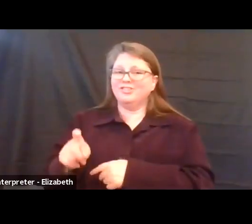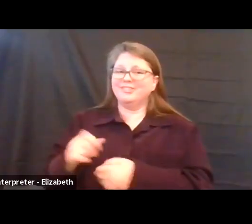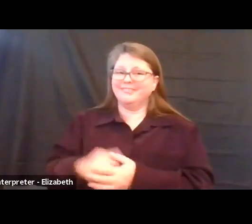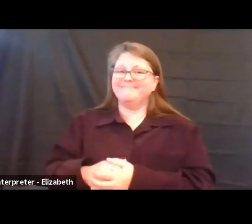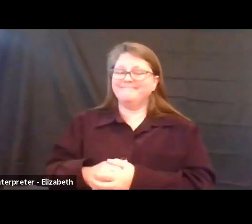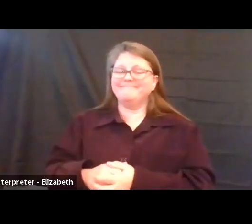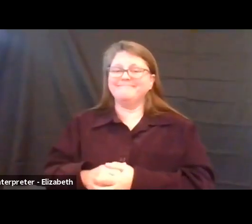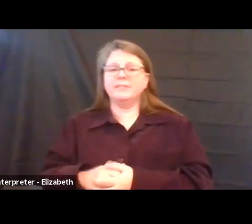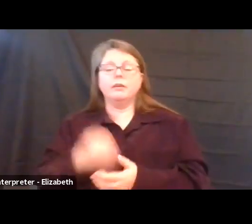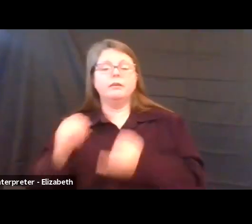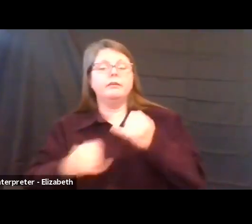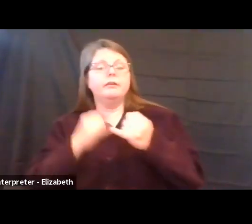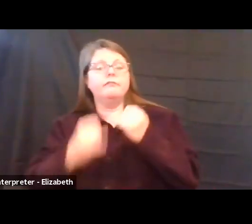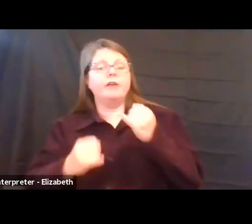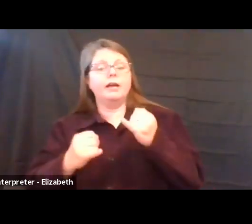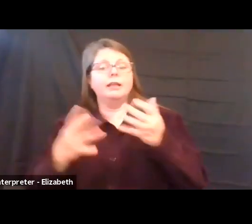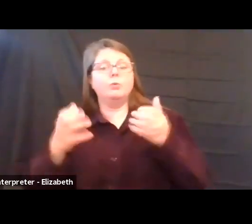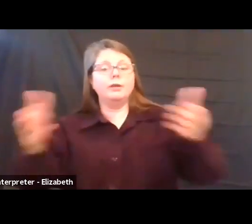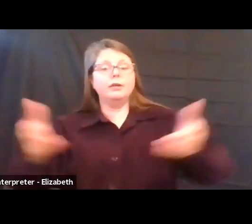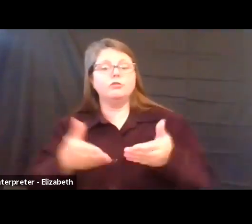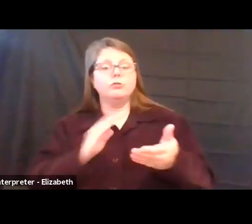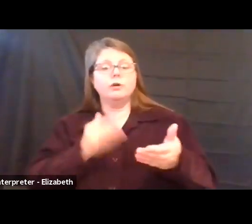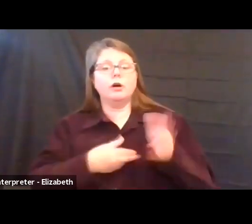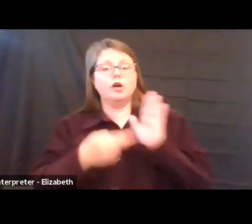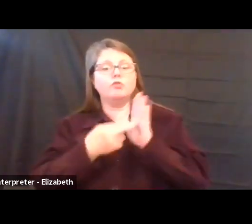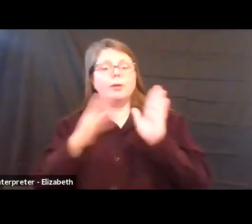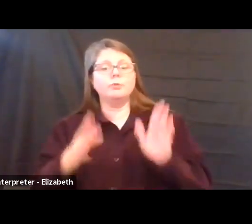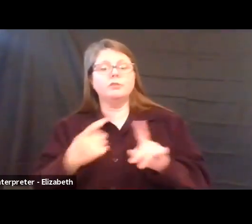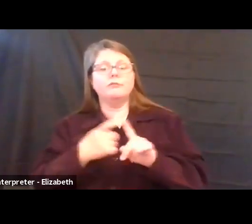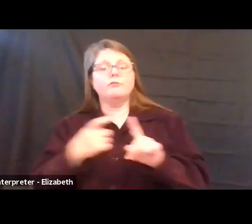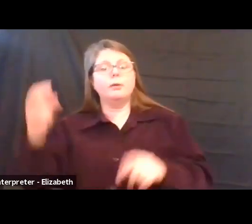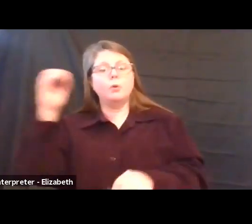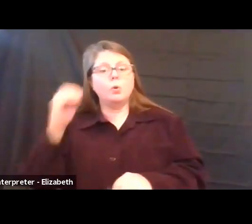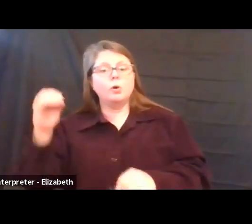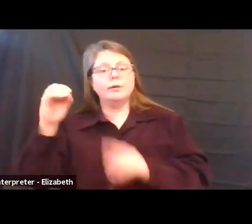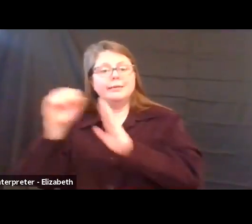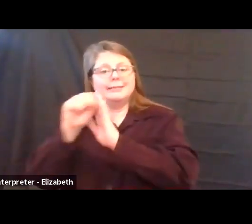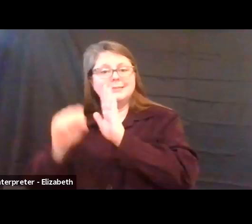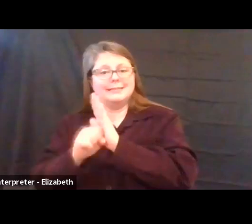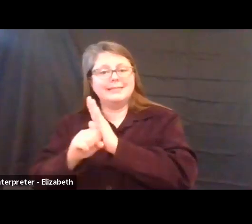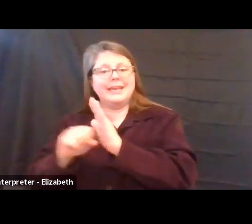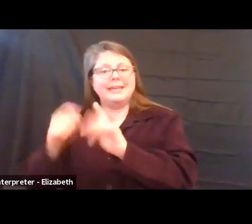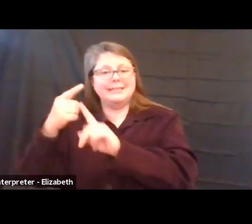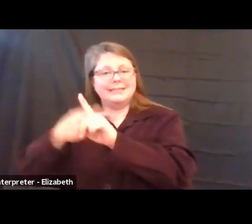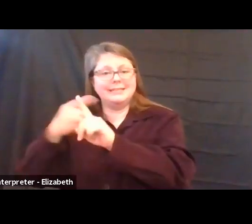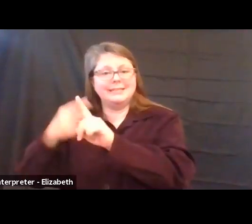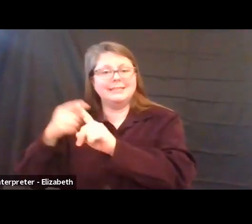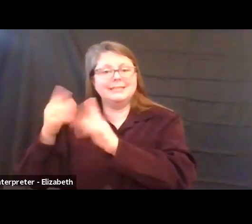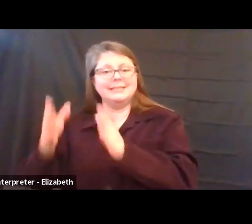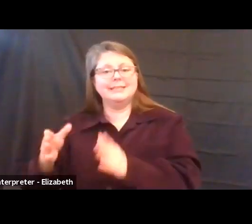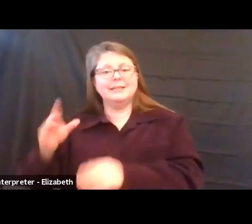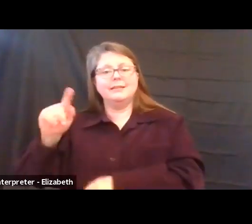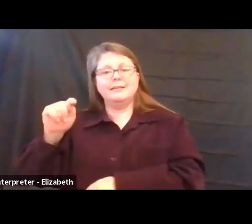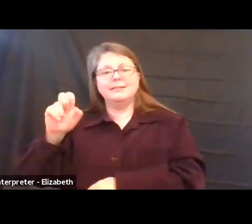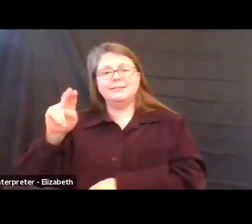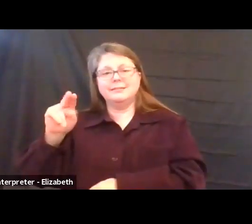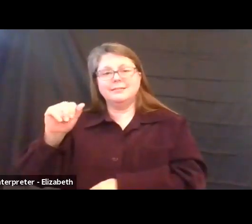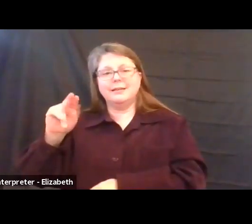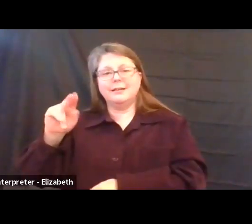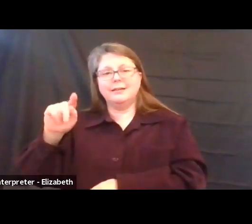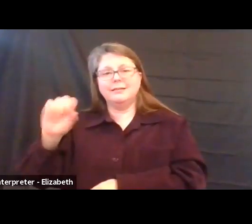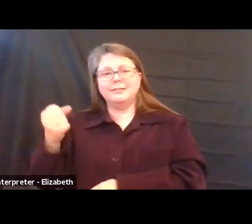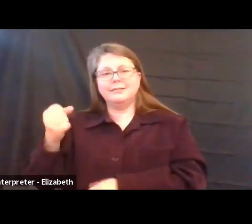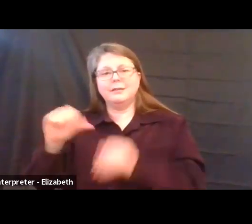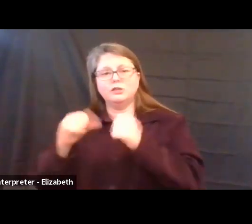today from the Oregon State Tenants Association, which is the organization that represents tenants